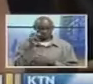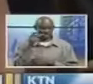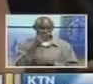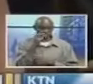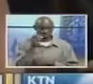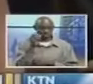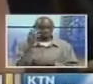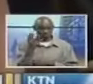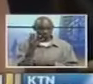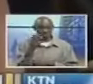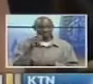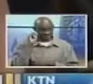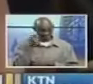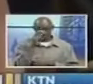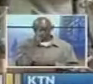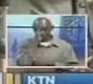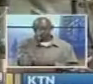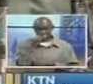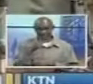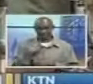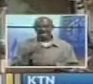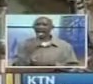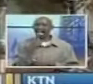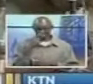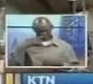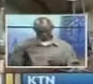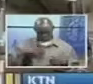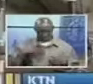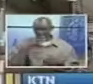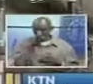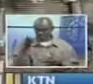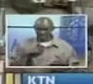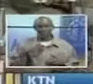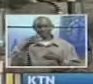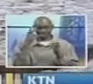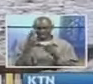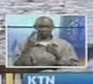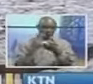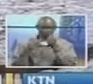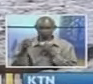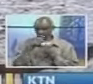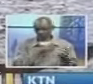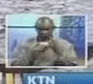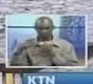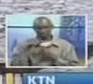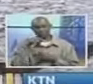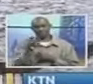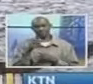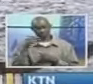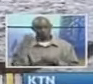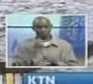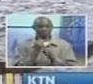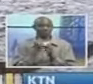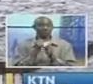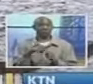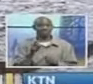2004, the Kenya police sent packing hundreds of police reservists holding guns. The recent killings of religious leaders in